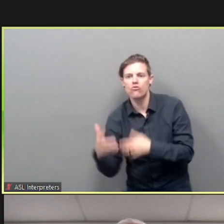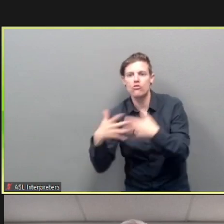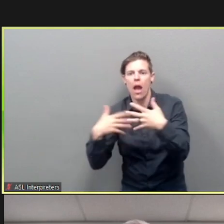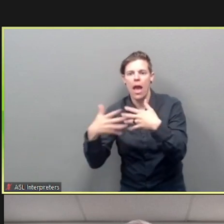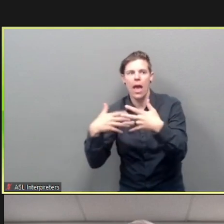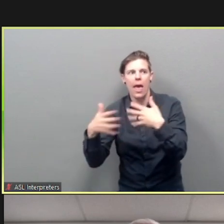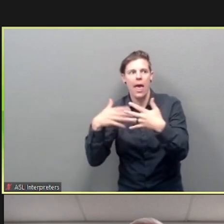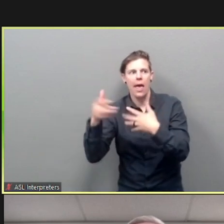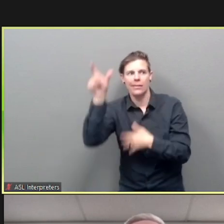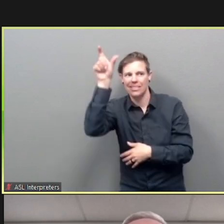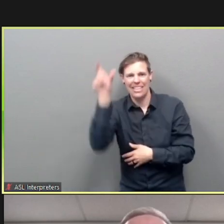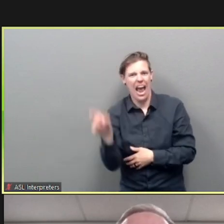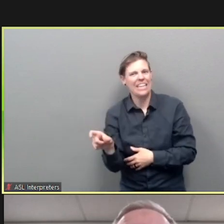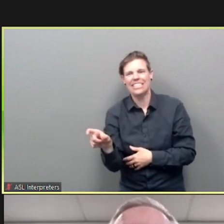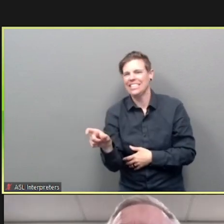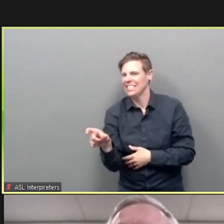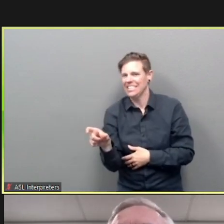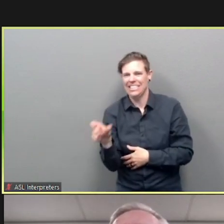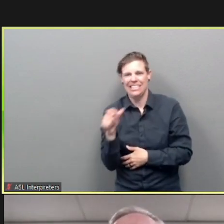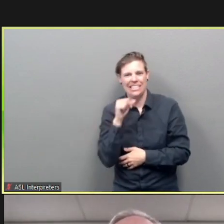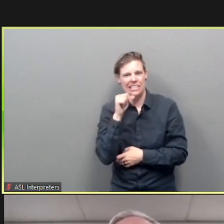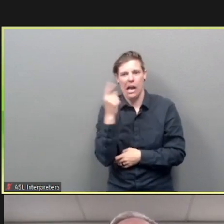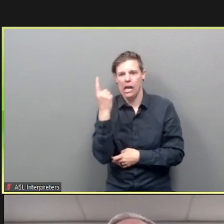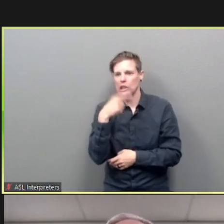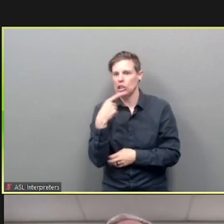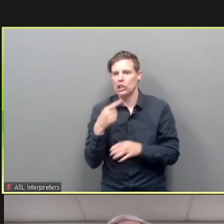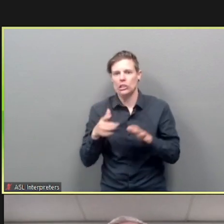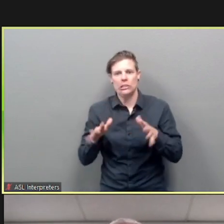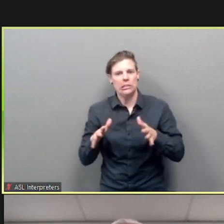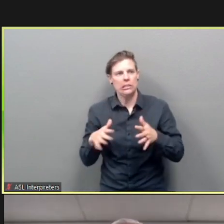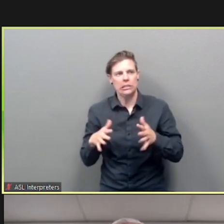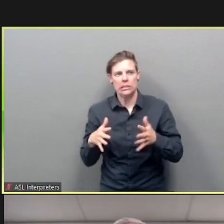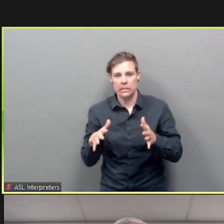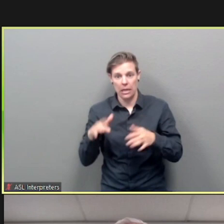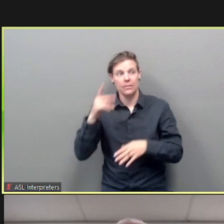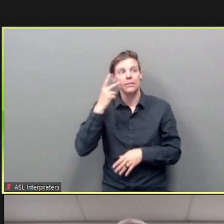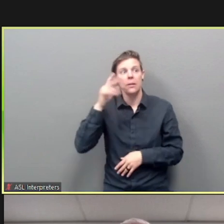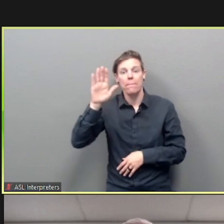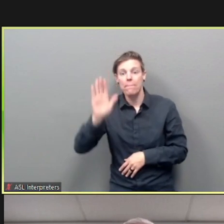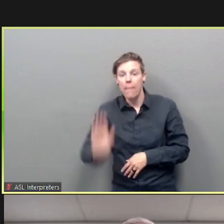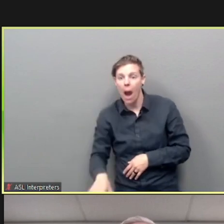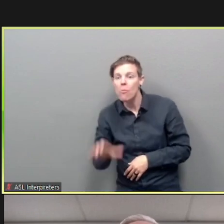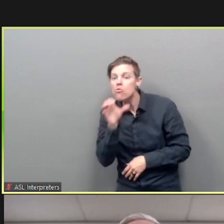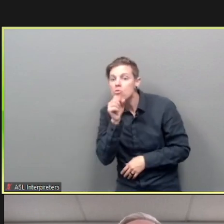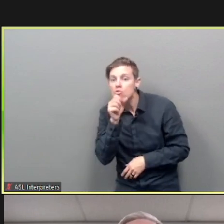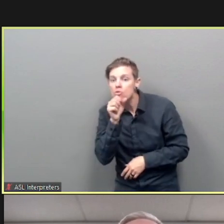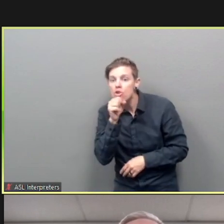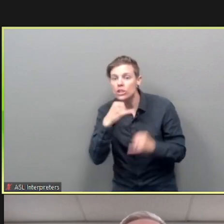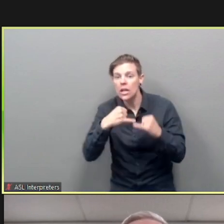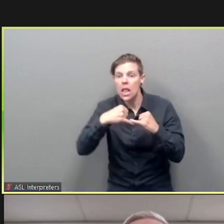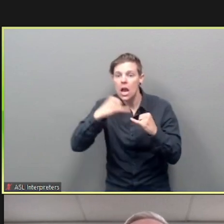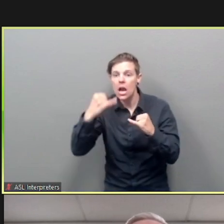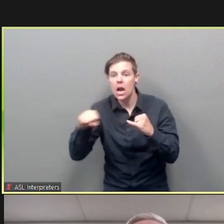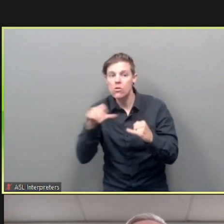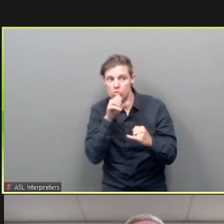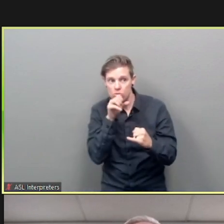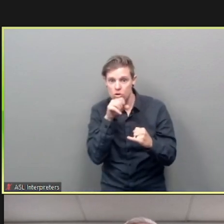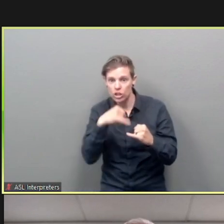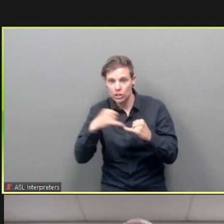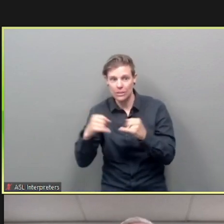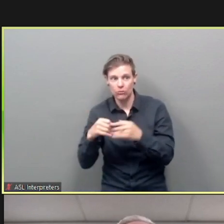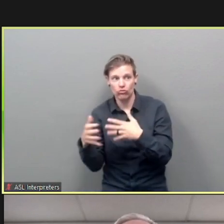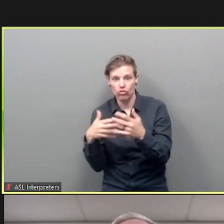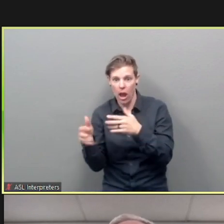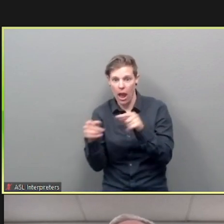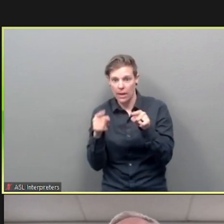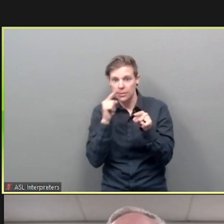either. And then on the bottom orange line, you can see very similar but extremely blunted curves,